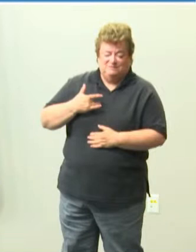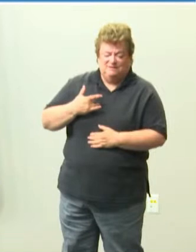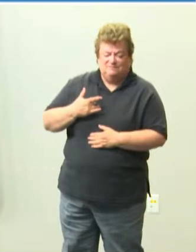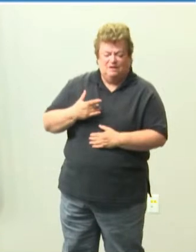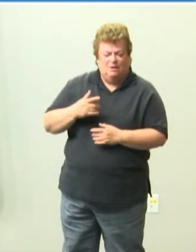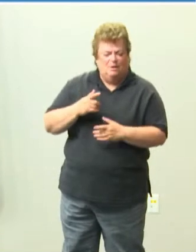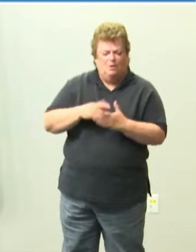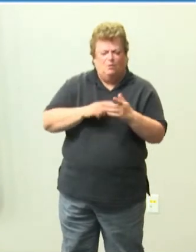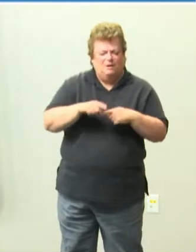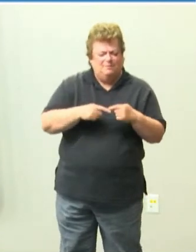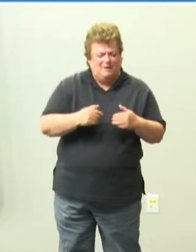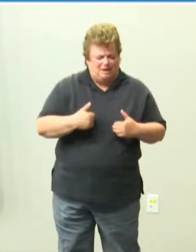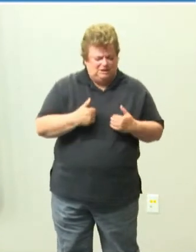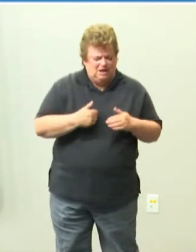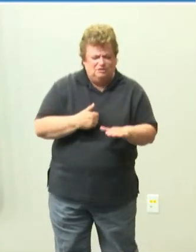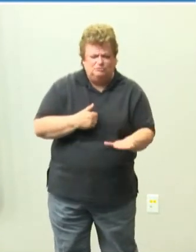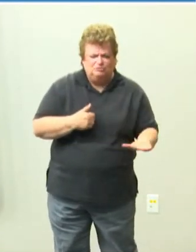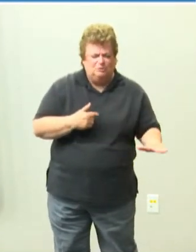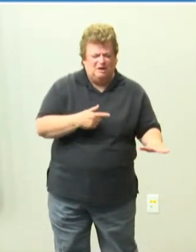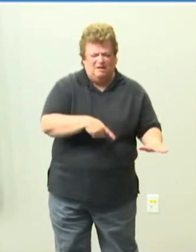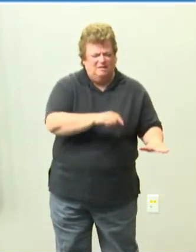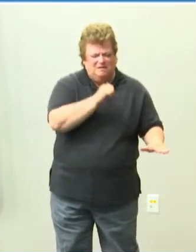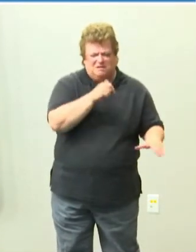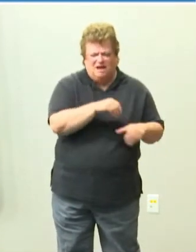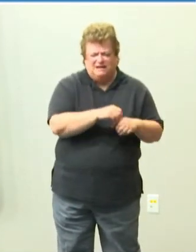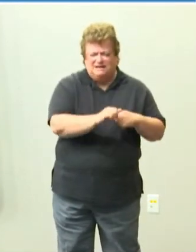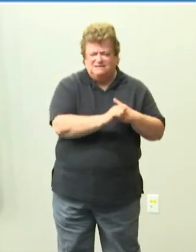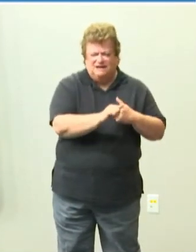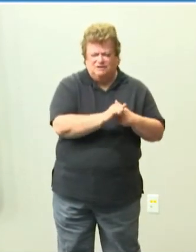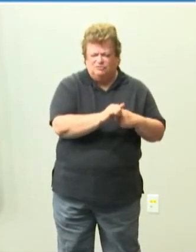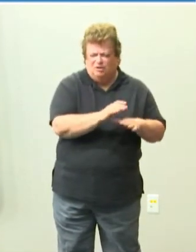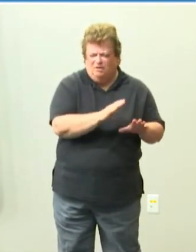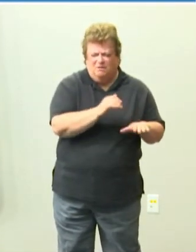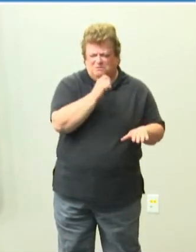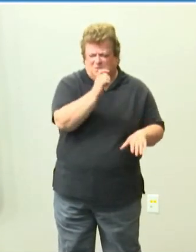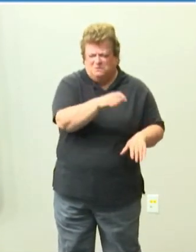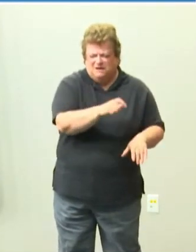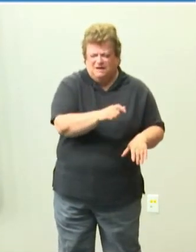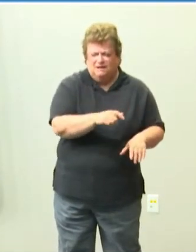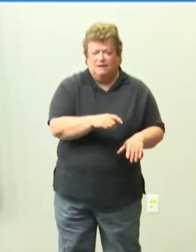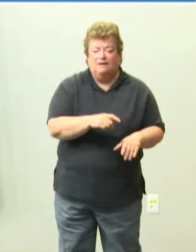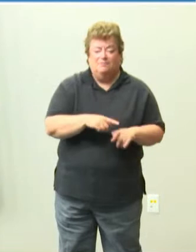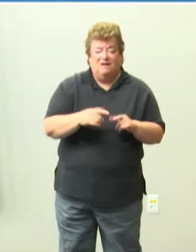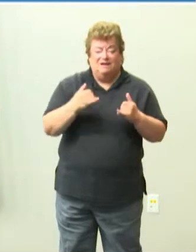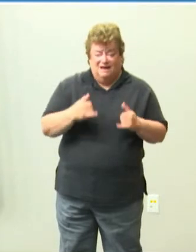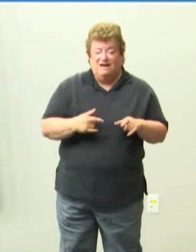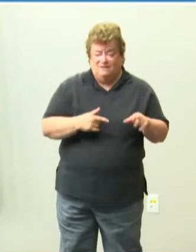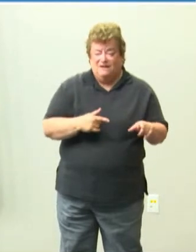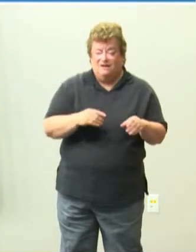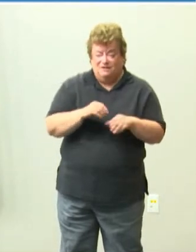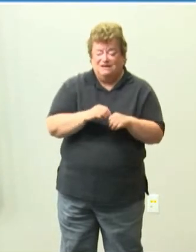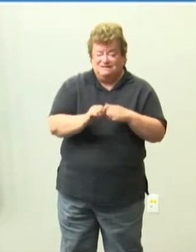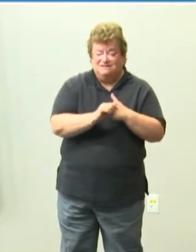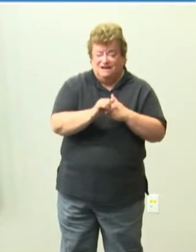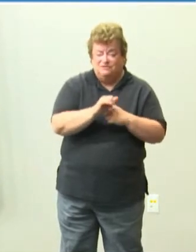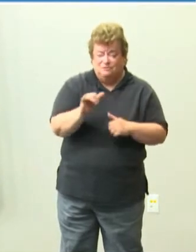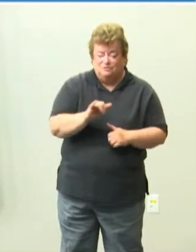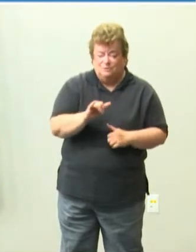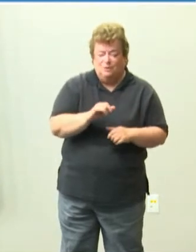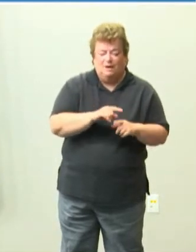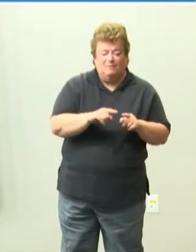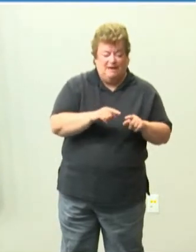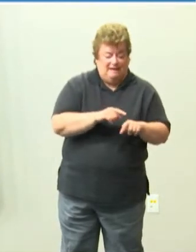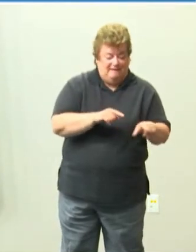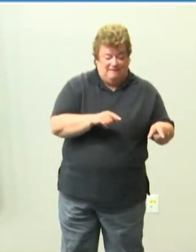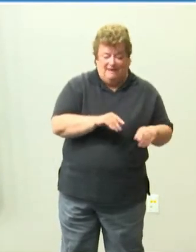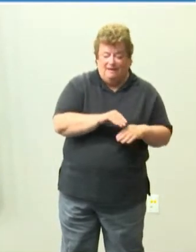Why do they need it? They're not in that much danger. Well, yes, they are in more danger than they were, but they're affecting the rest of the